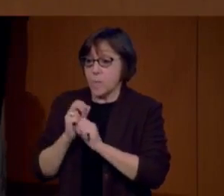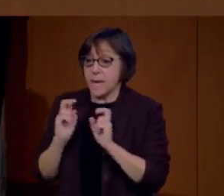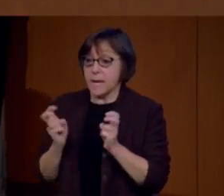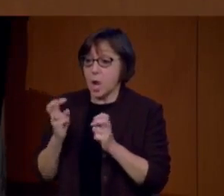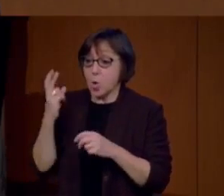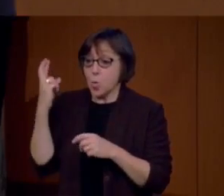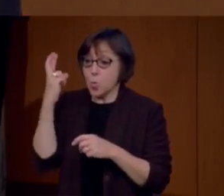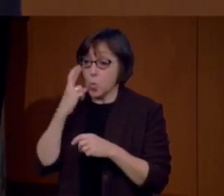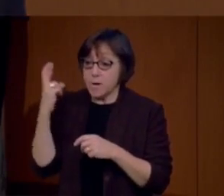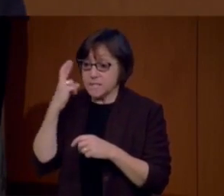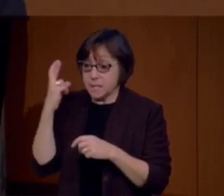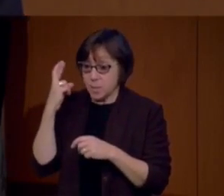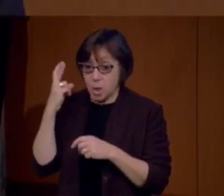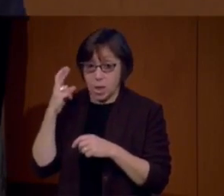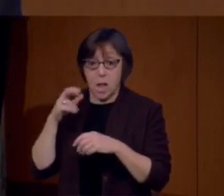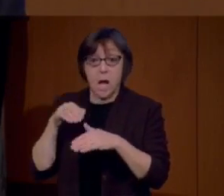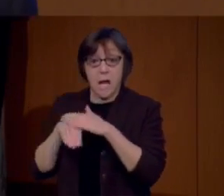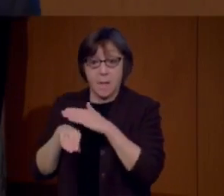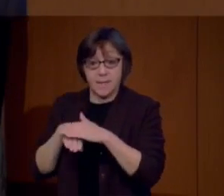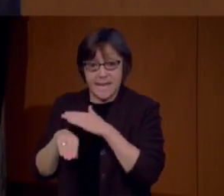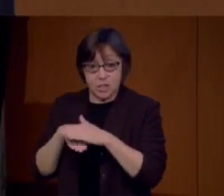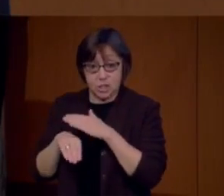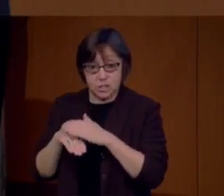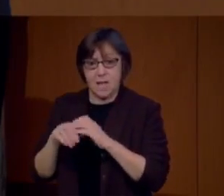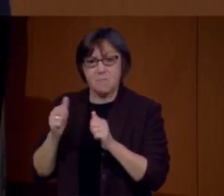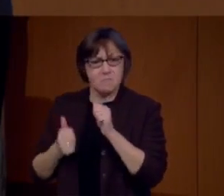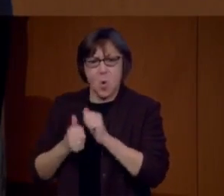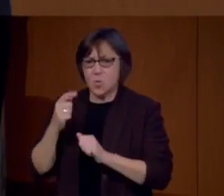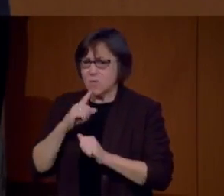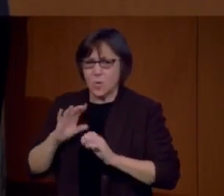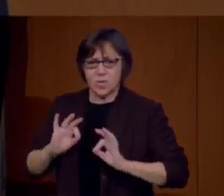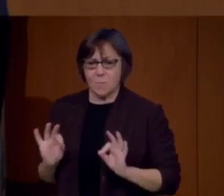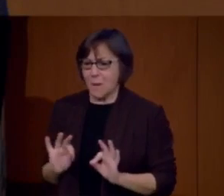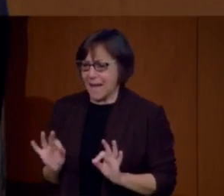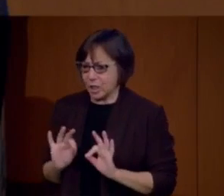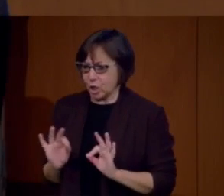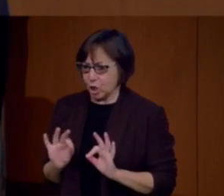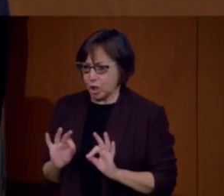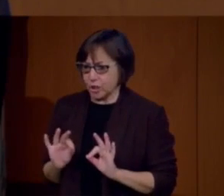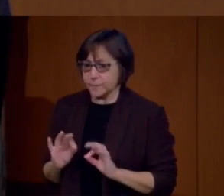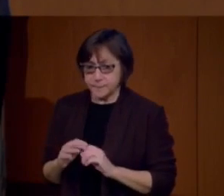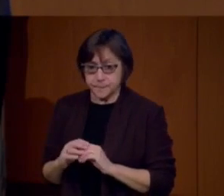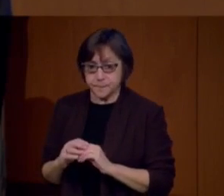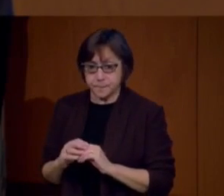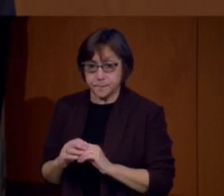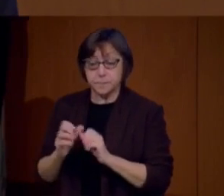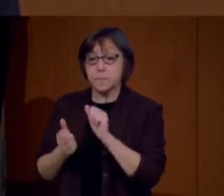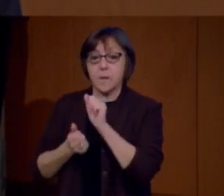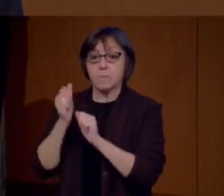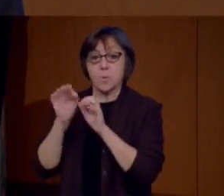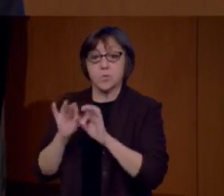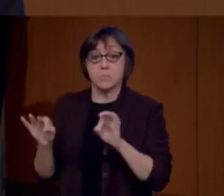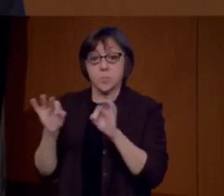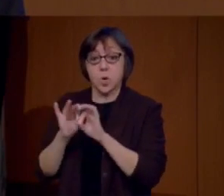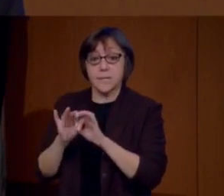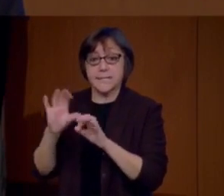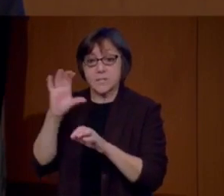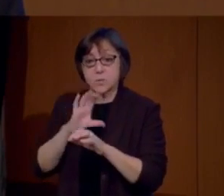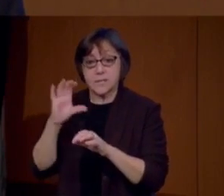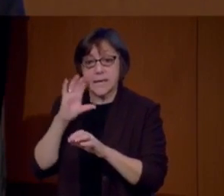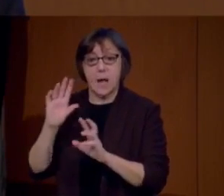in the workplace. And most of those are minor things. The most important is to seek out